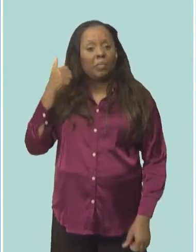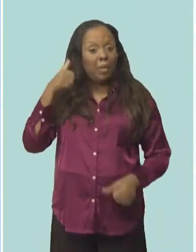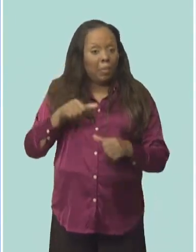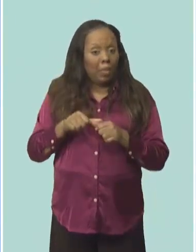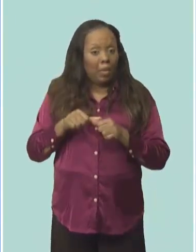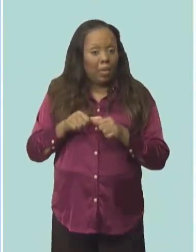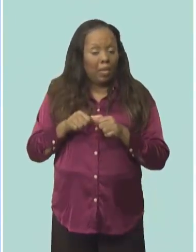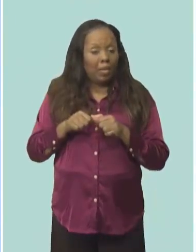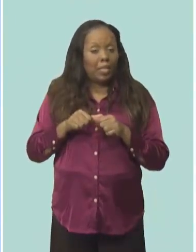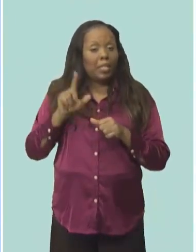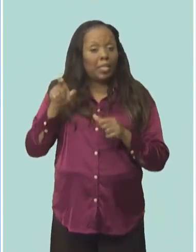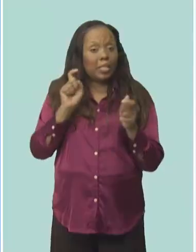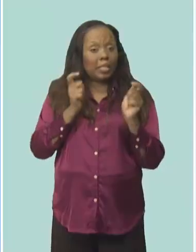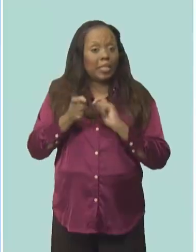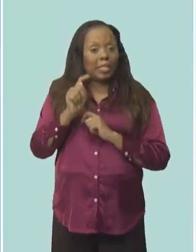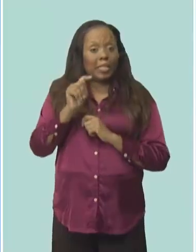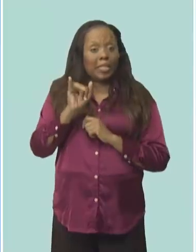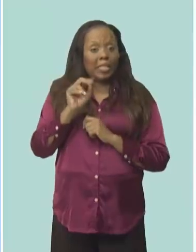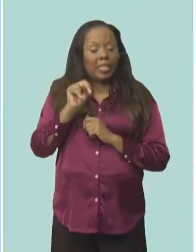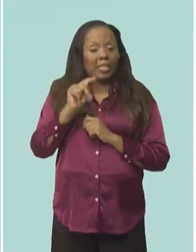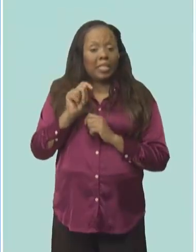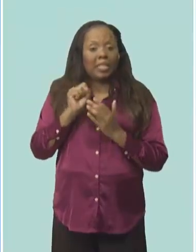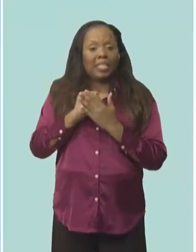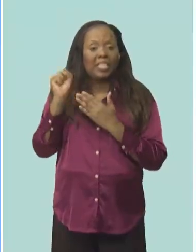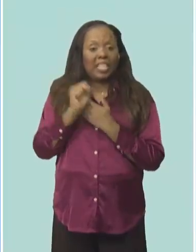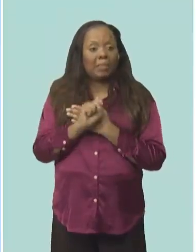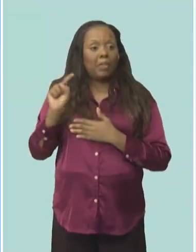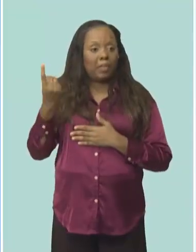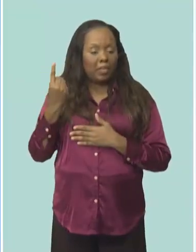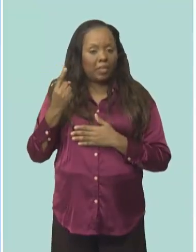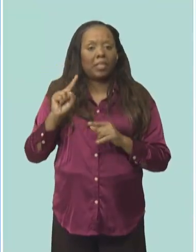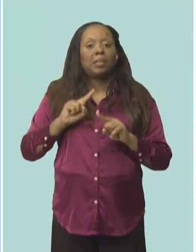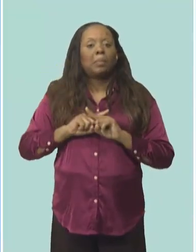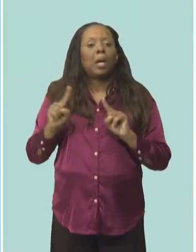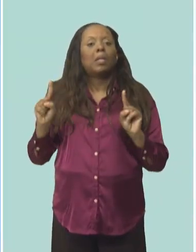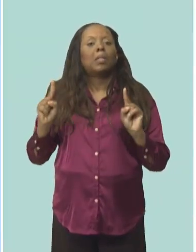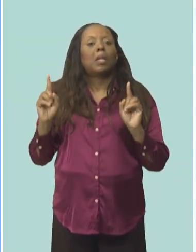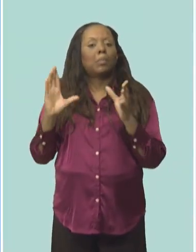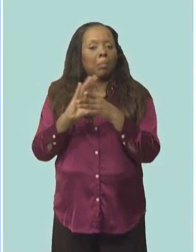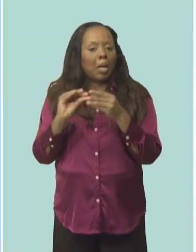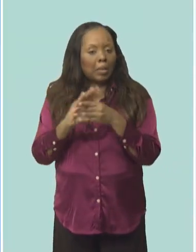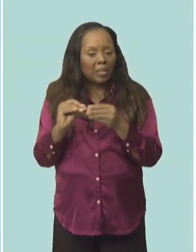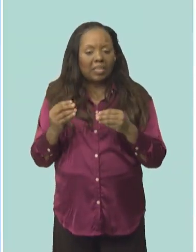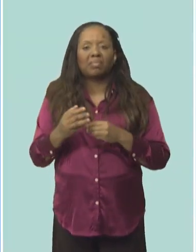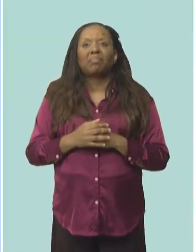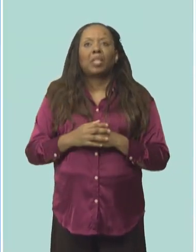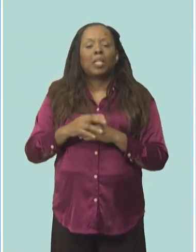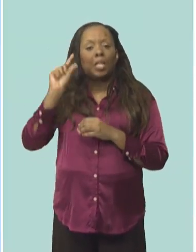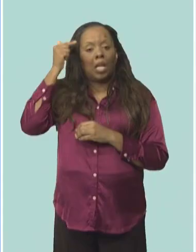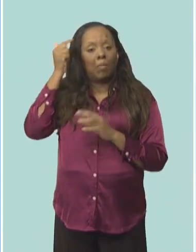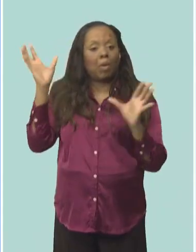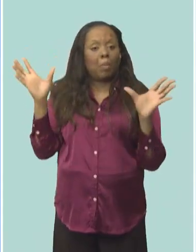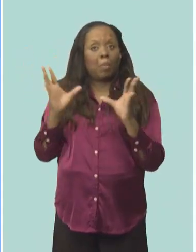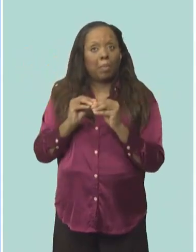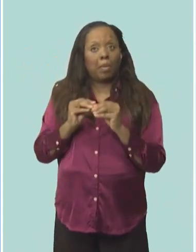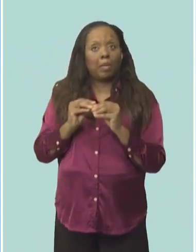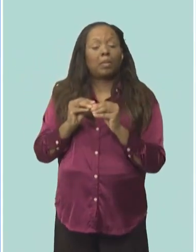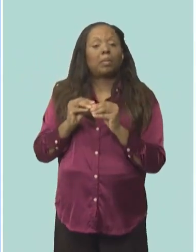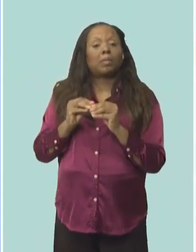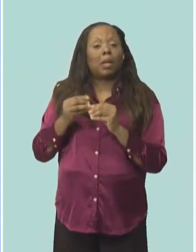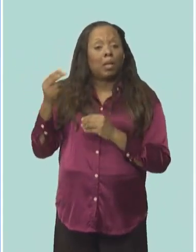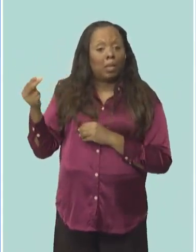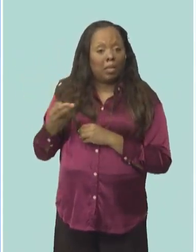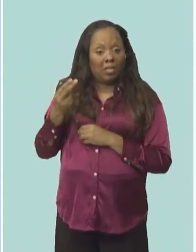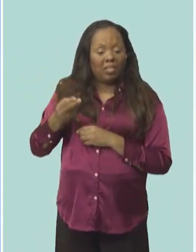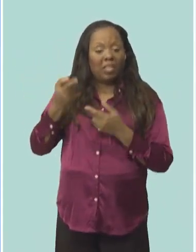take effect from September the 1st. In a statement, the Ministry of Transport and Works said that following a cabinet meeting on Thursday, they